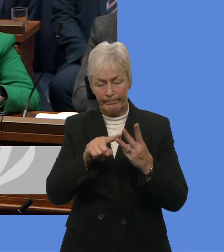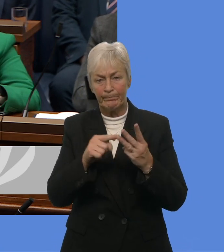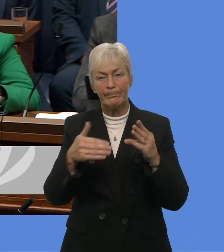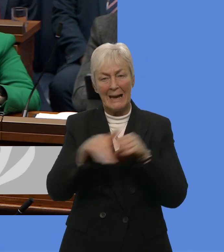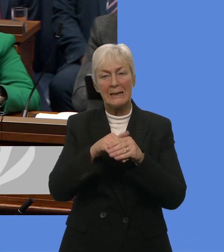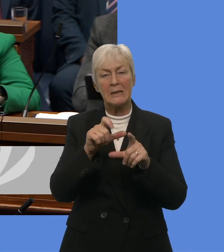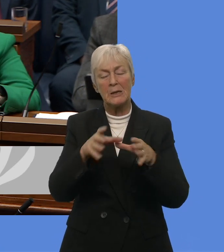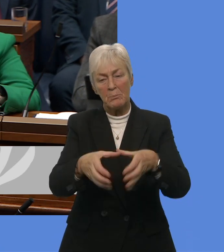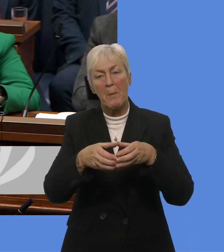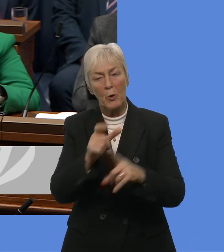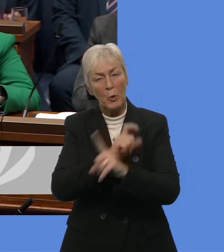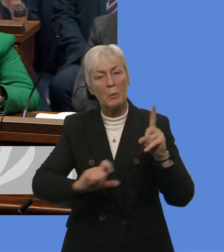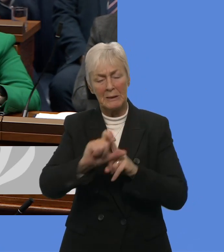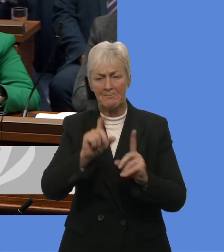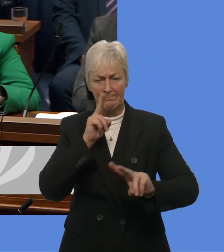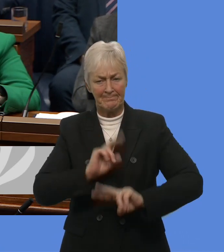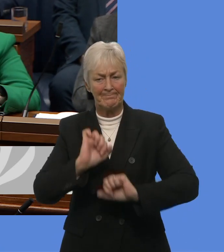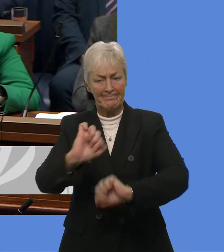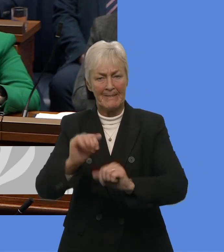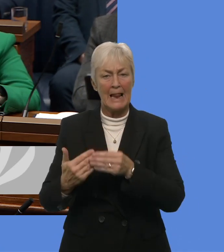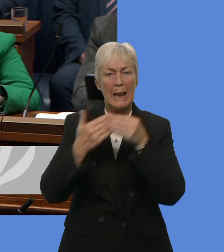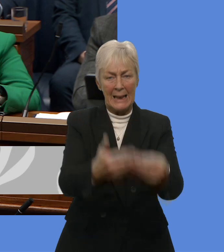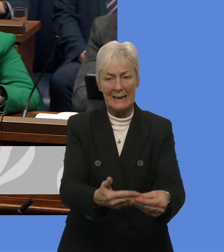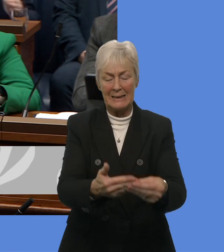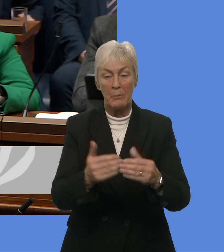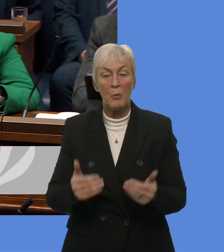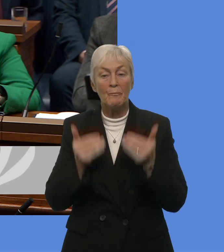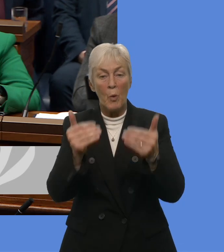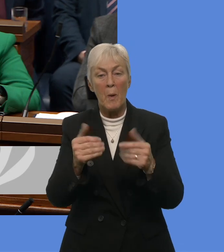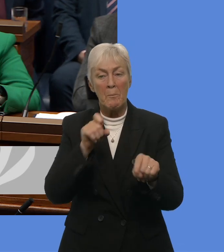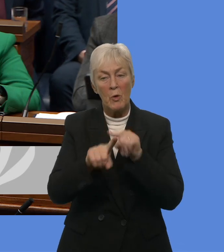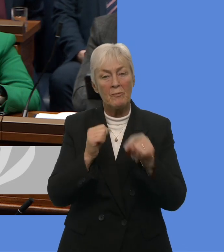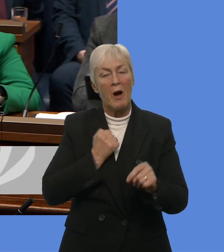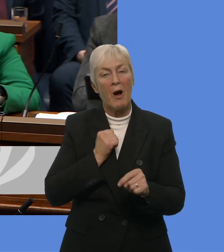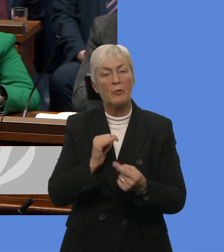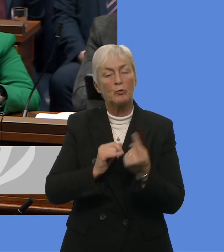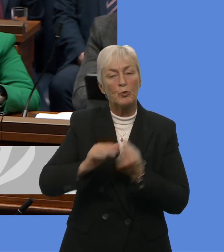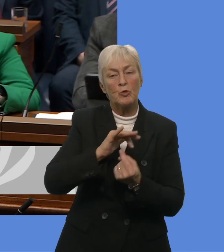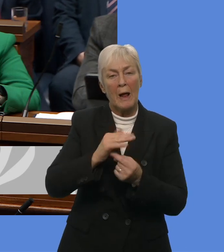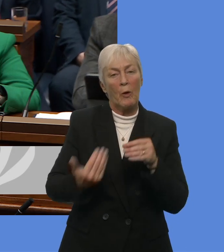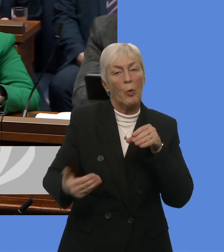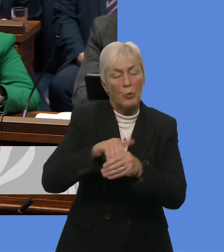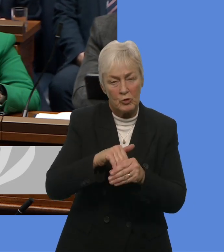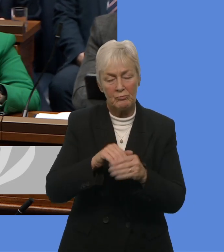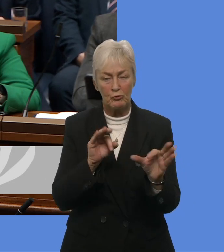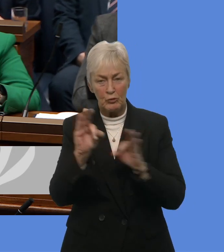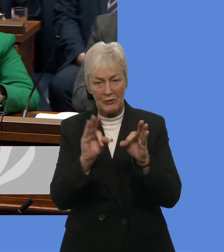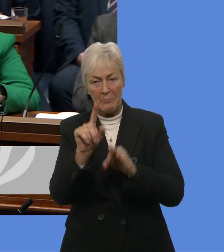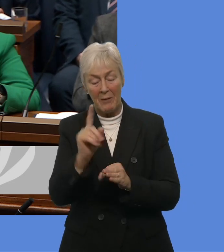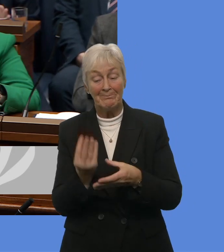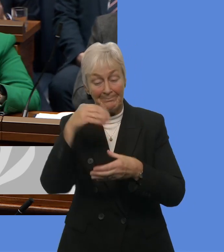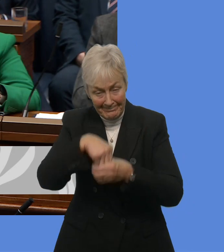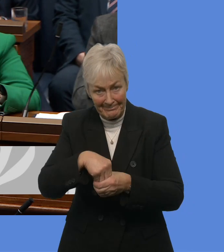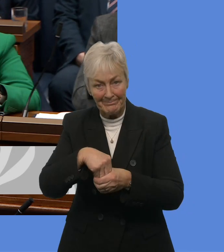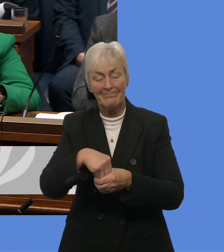Communities. So the Department of Communities does take a lead on bringing forward most of our social inclusion strategies now. But of course, at the heart of the programme for